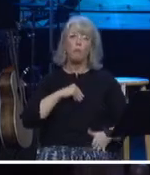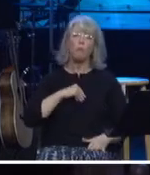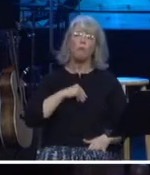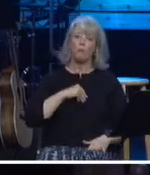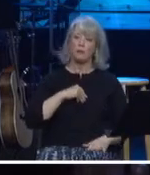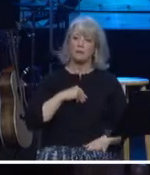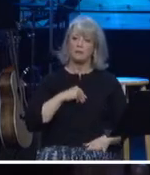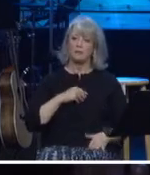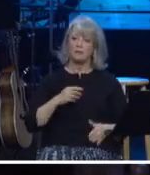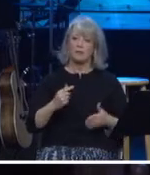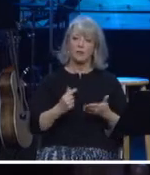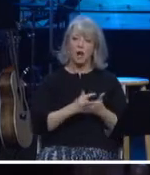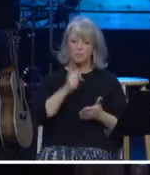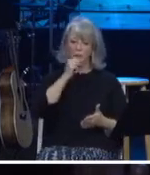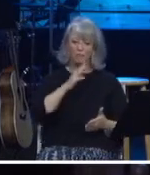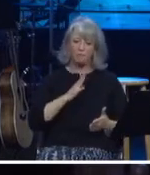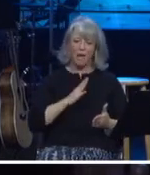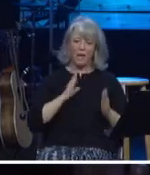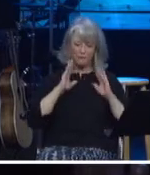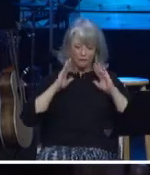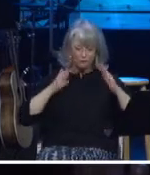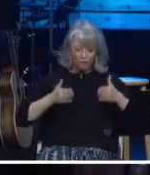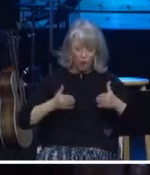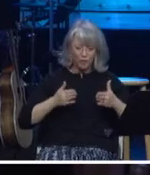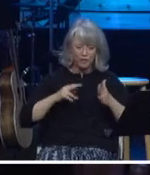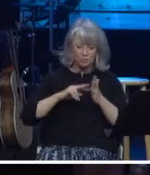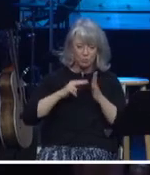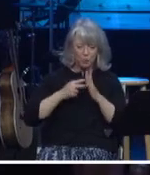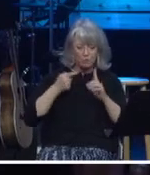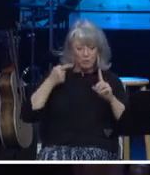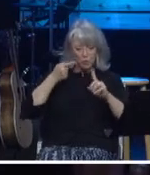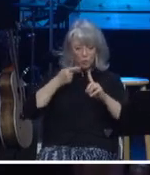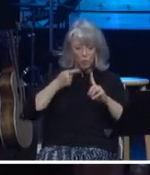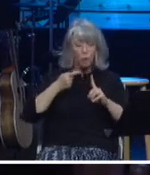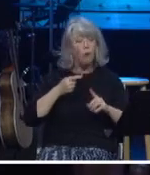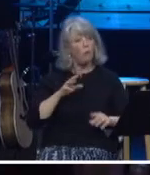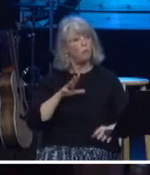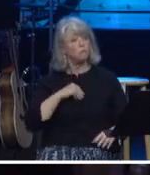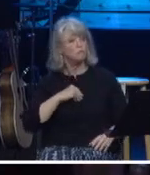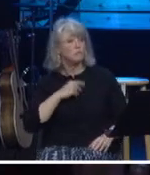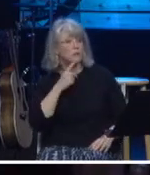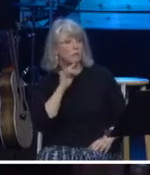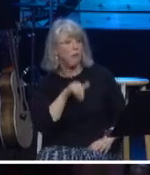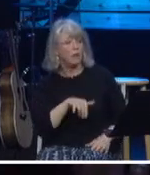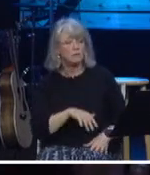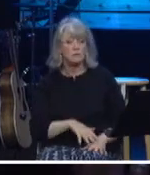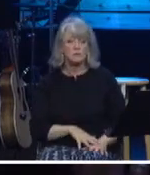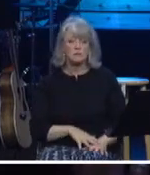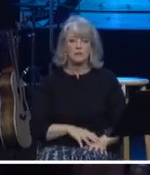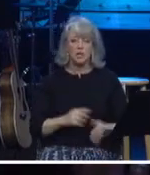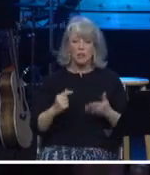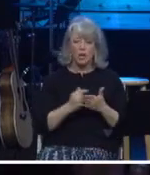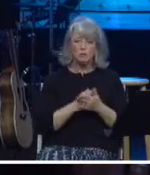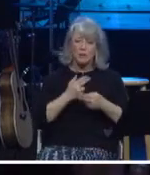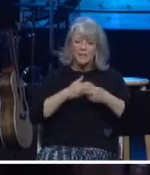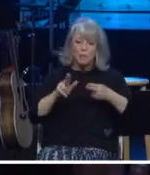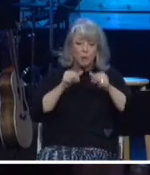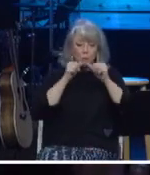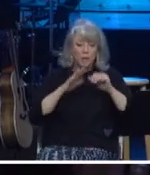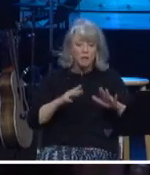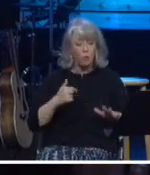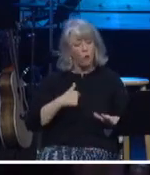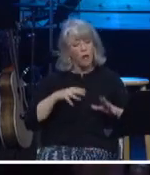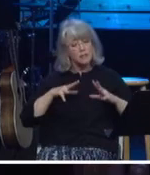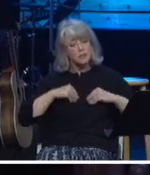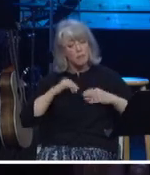The gospel of man-centered purpose, they'll receive that. the gospel of temporal blessing,